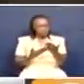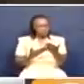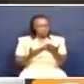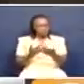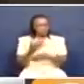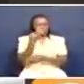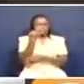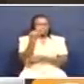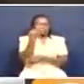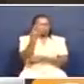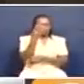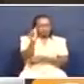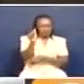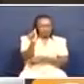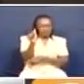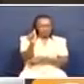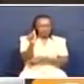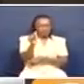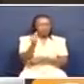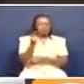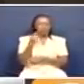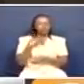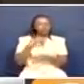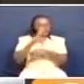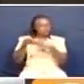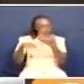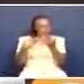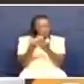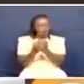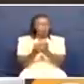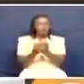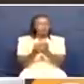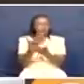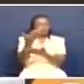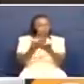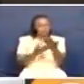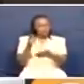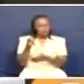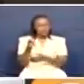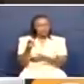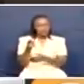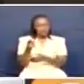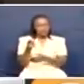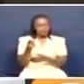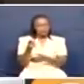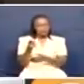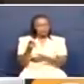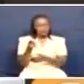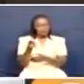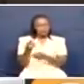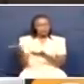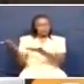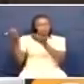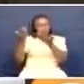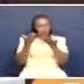40,883, they were? From Stat 4A, if my correction is right. Yes. Yes. So you want them produced